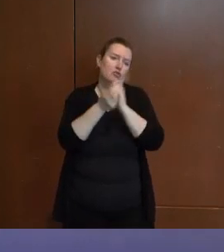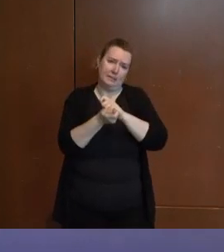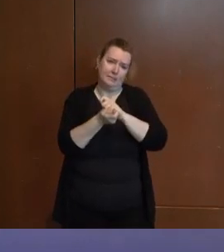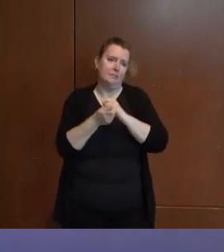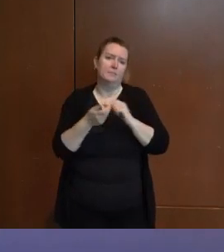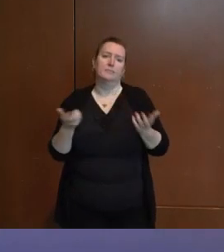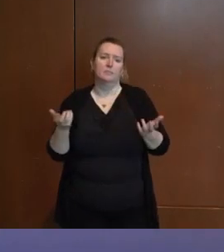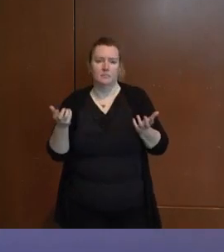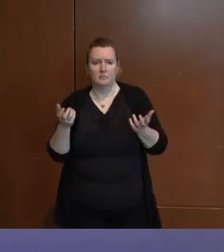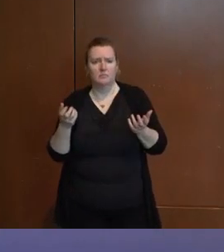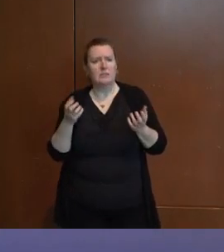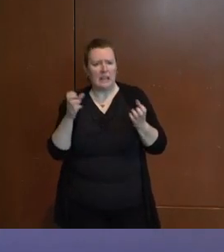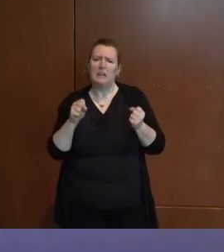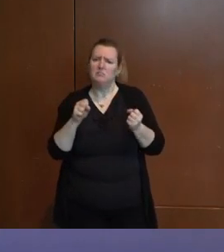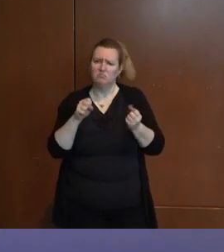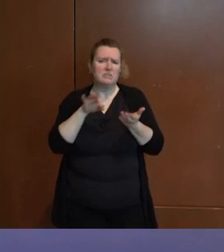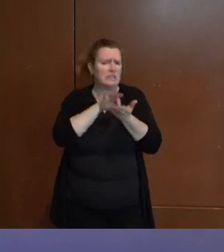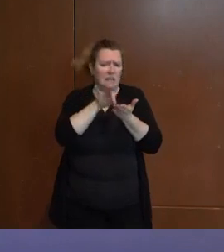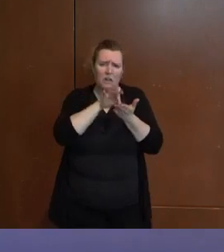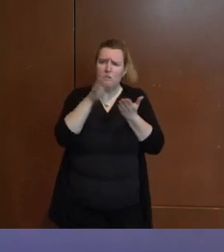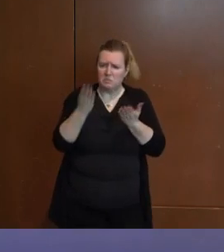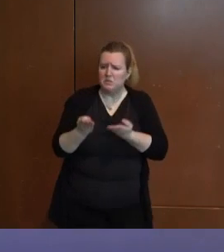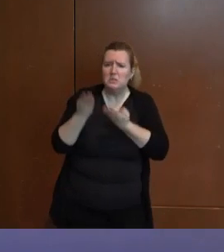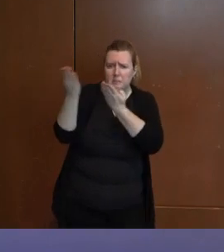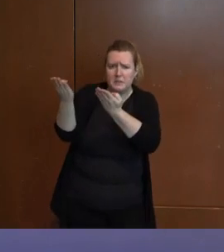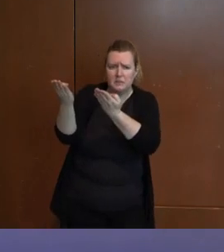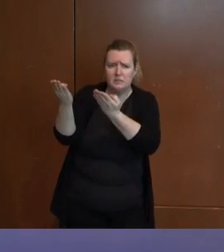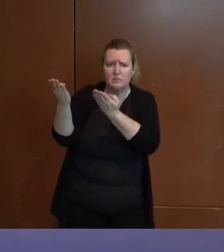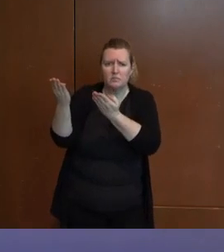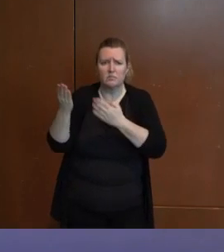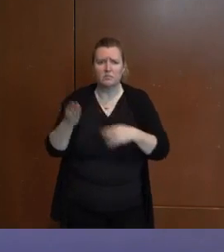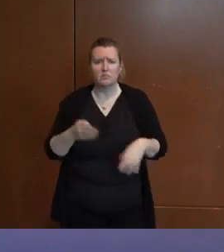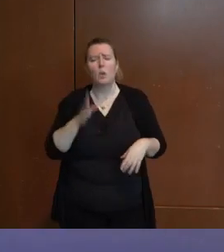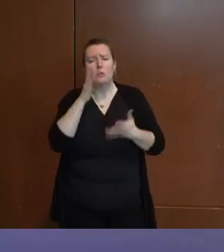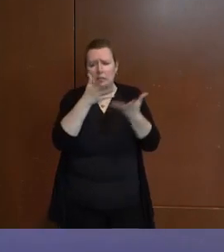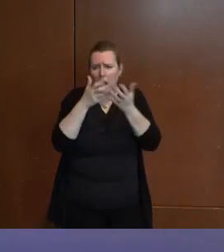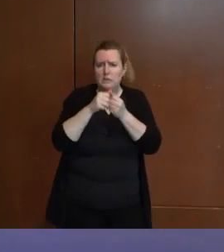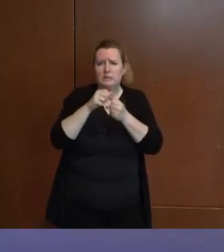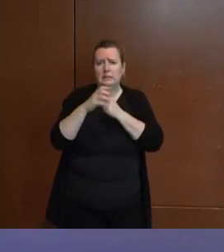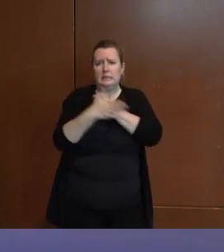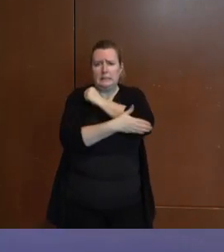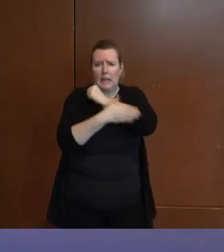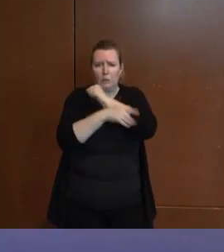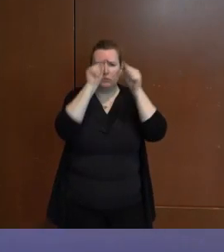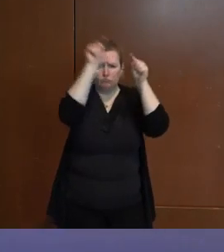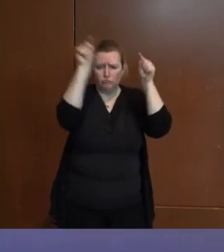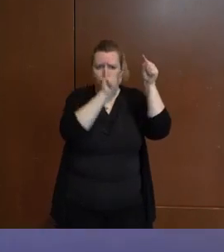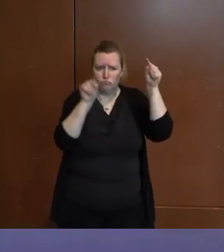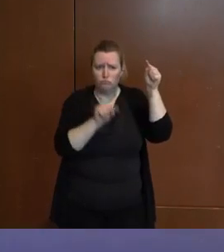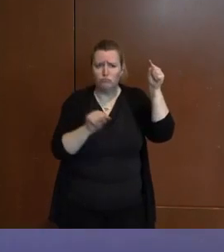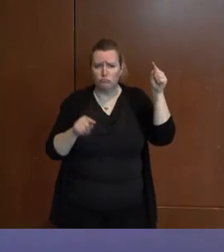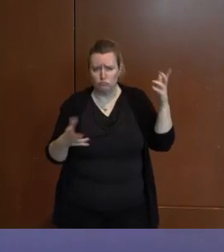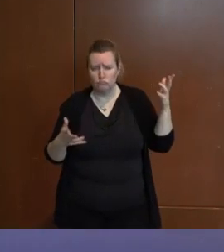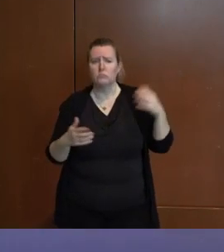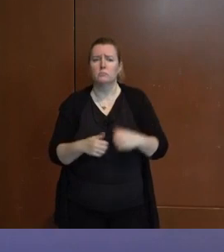petitions rather, and they're also working with the county clerks on that side.